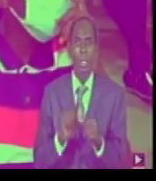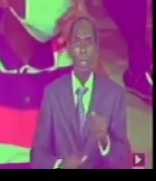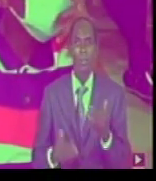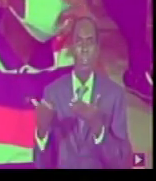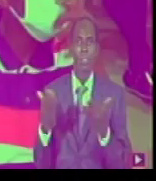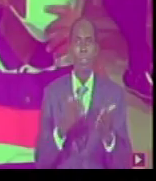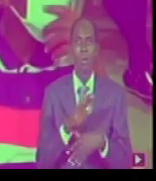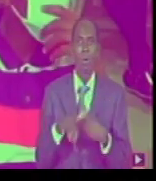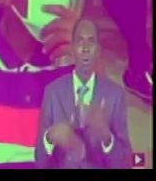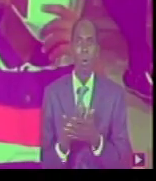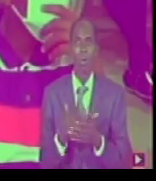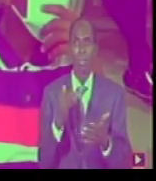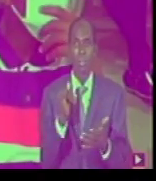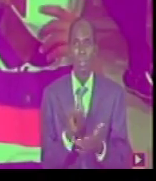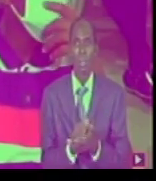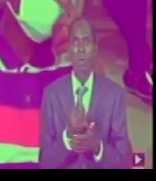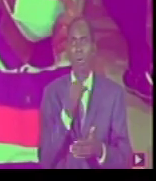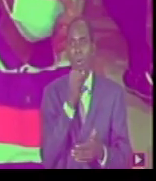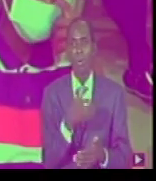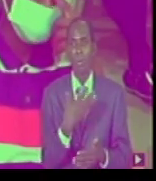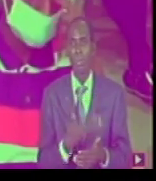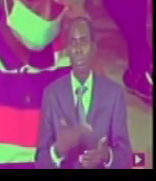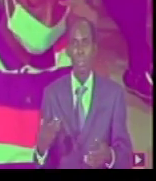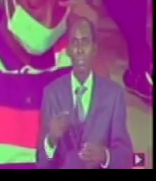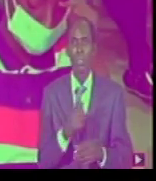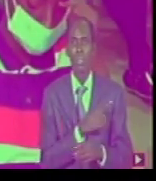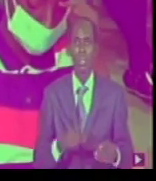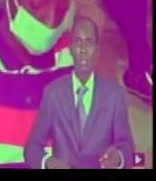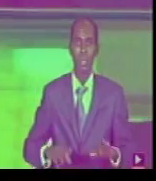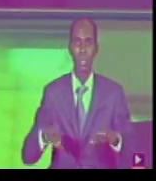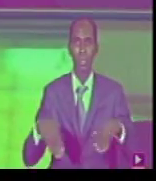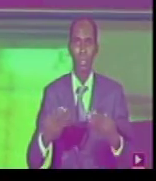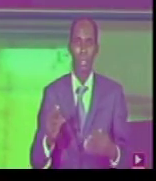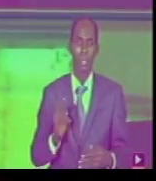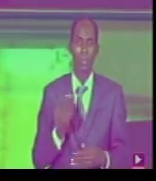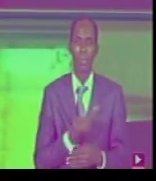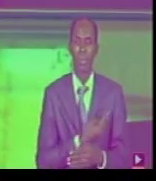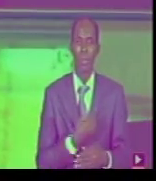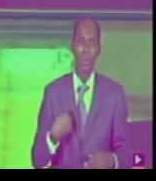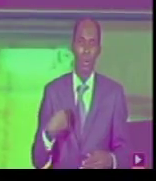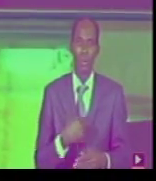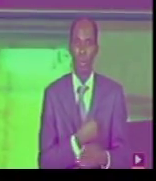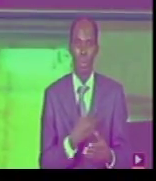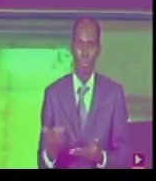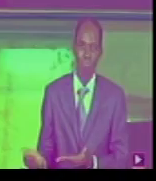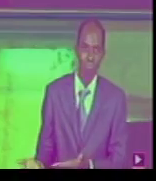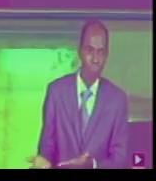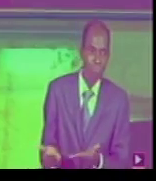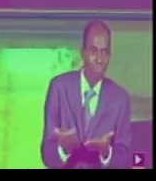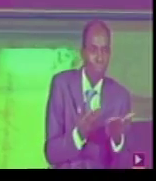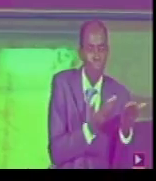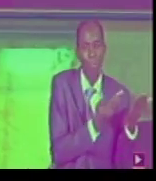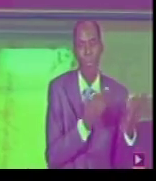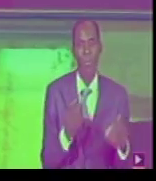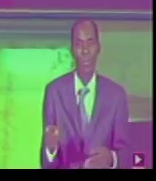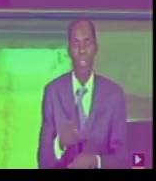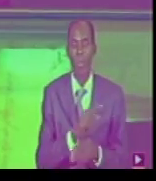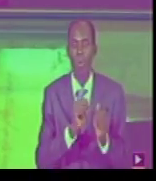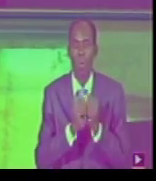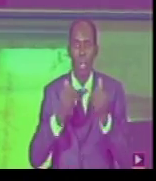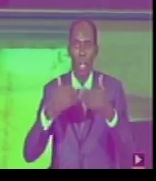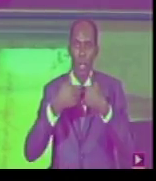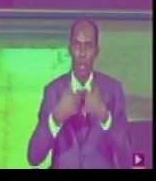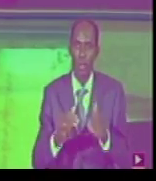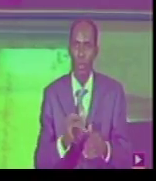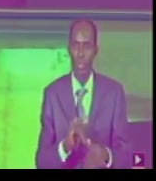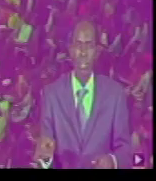those old things the Lord gave us, we carry them without losing them, and we